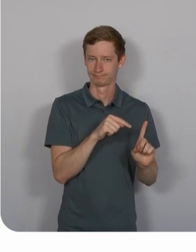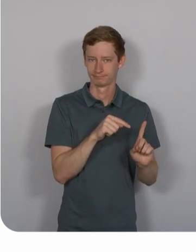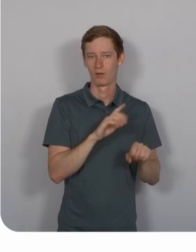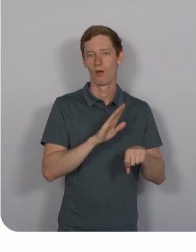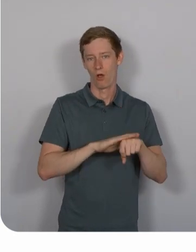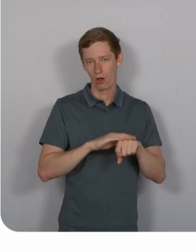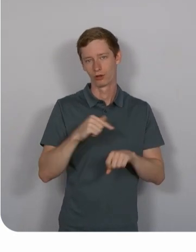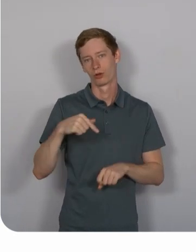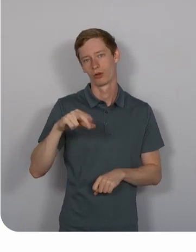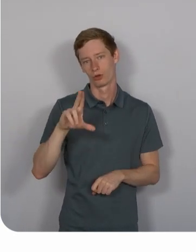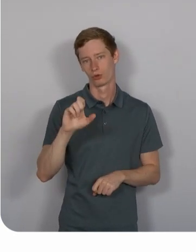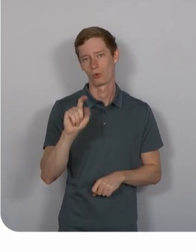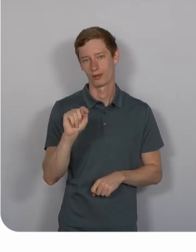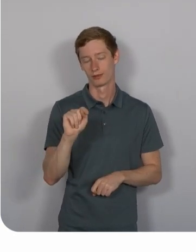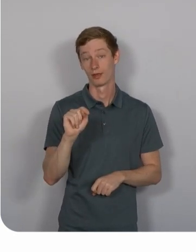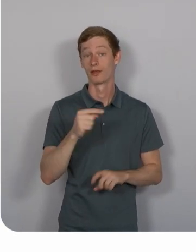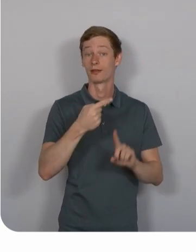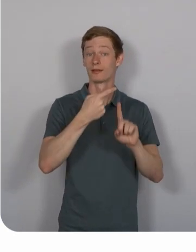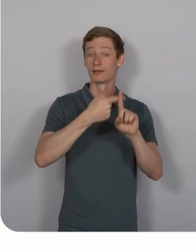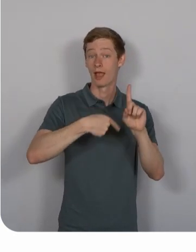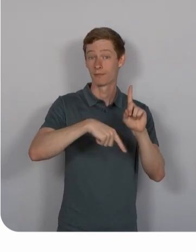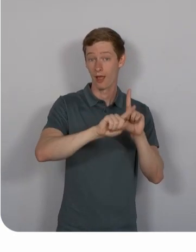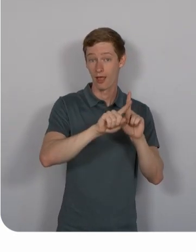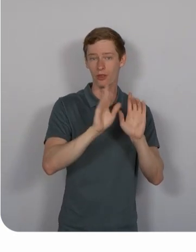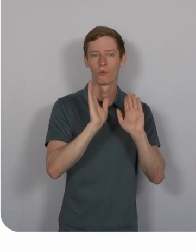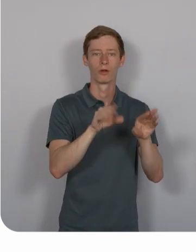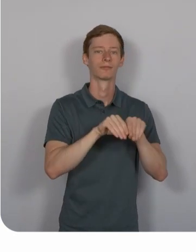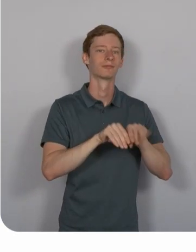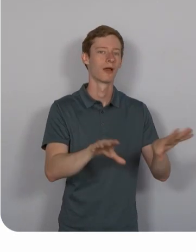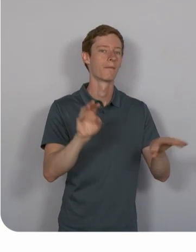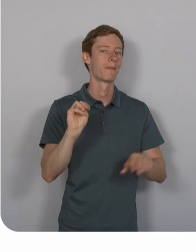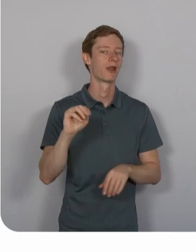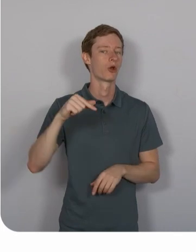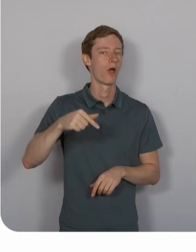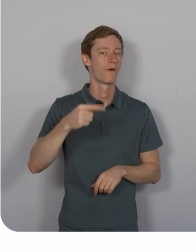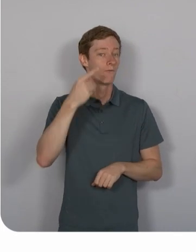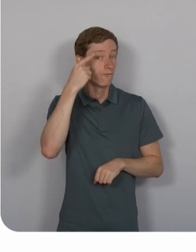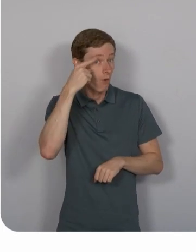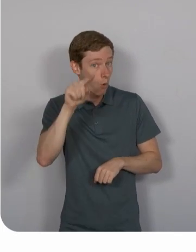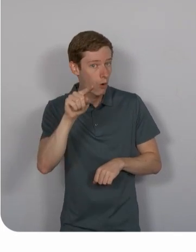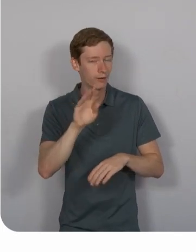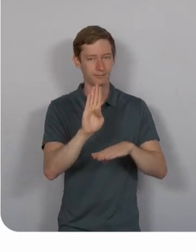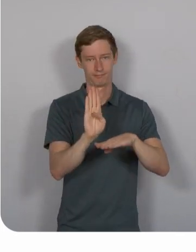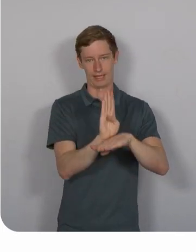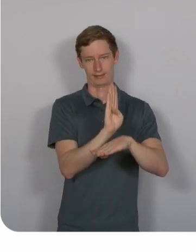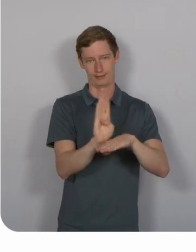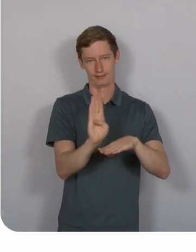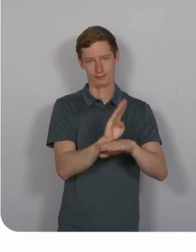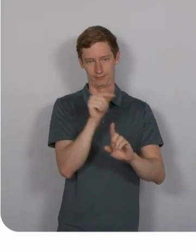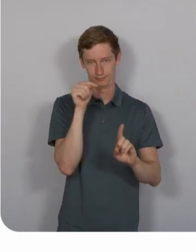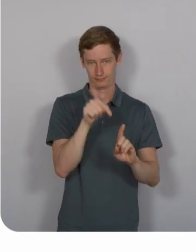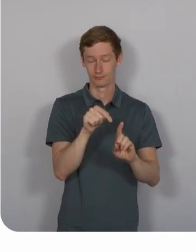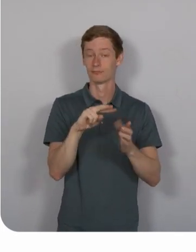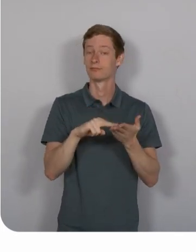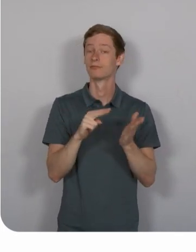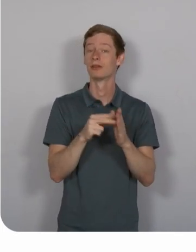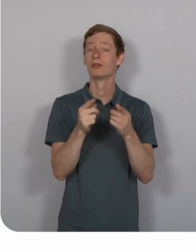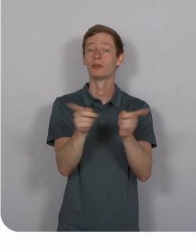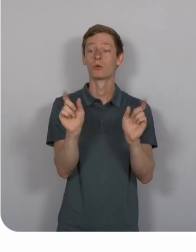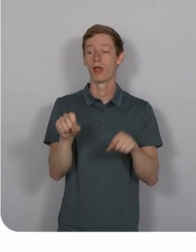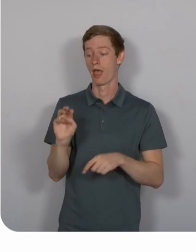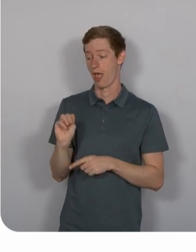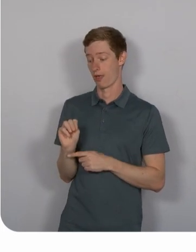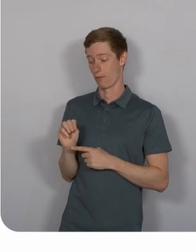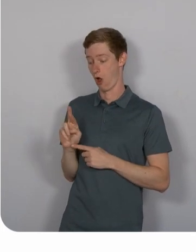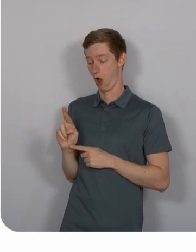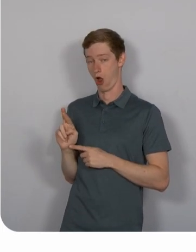Quest. And next month, we are launching Meta Quest for Business, which is going to allow you to take mixed reality